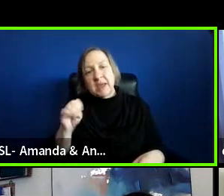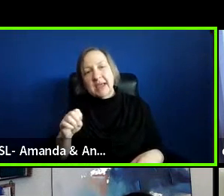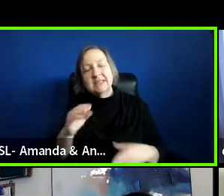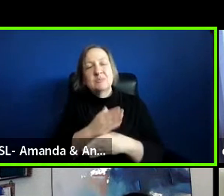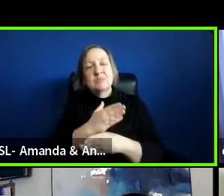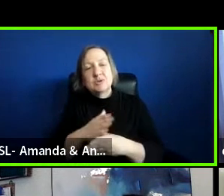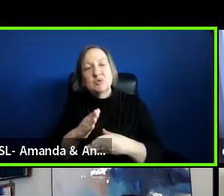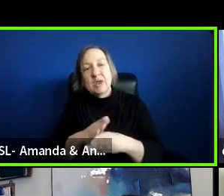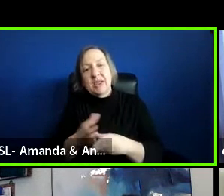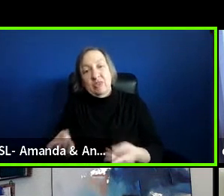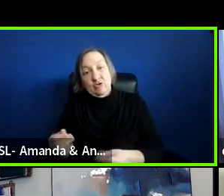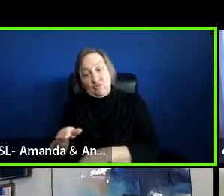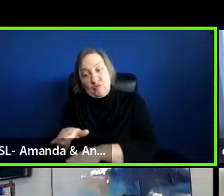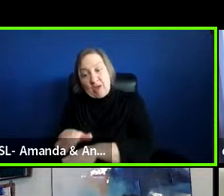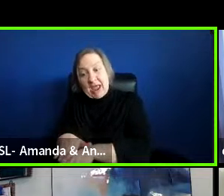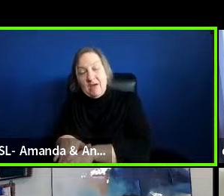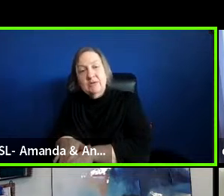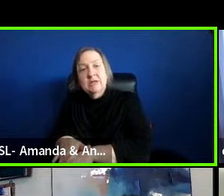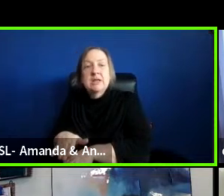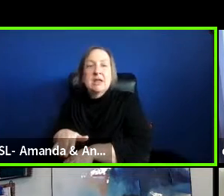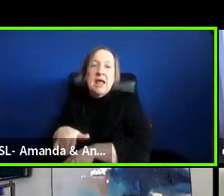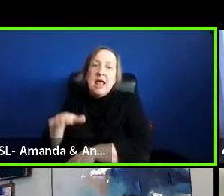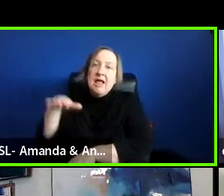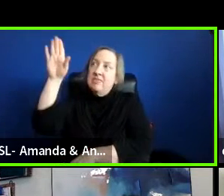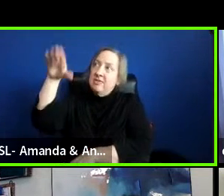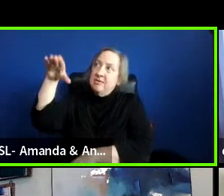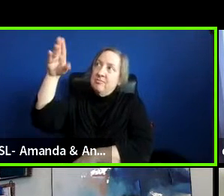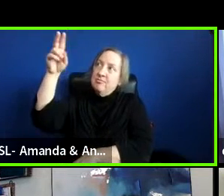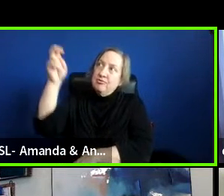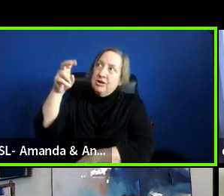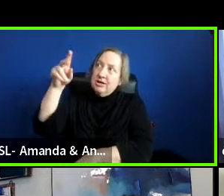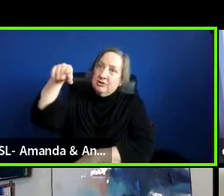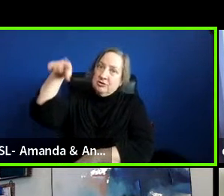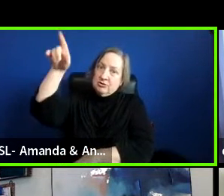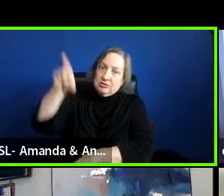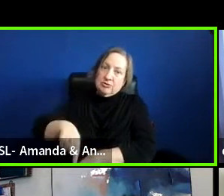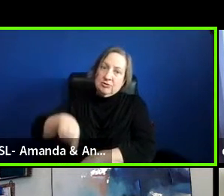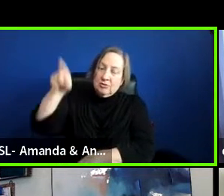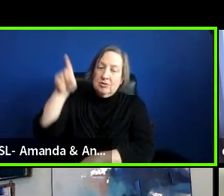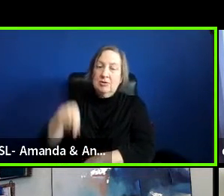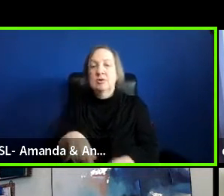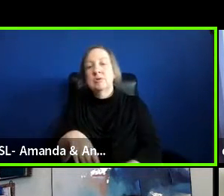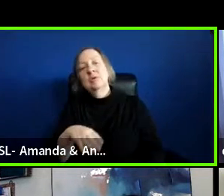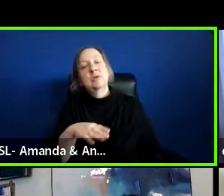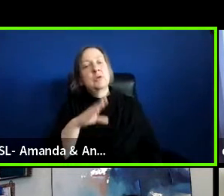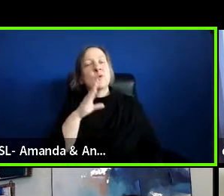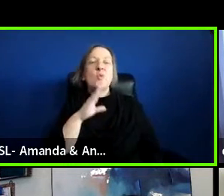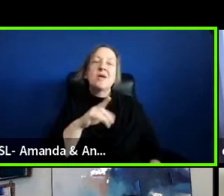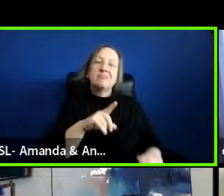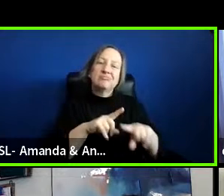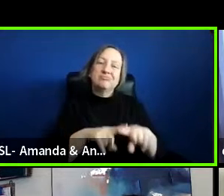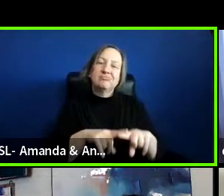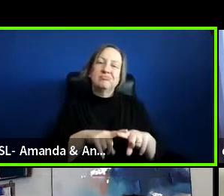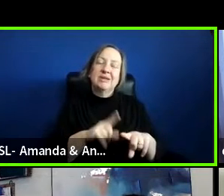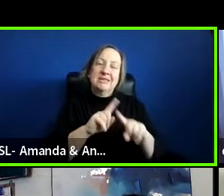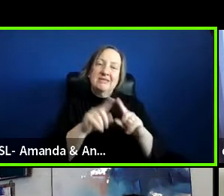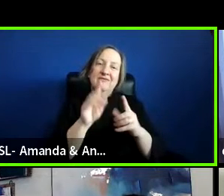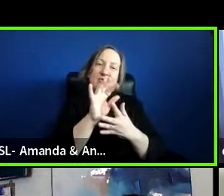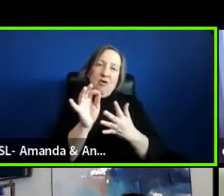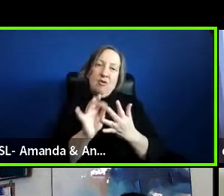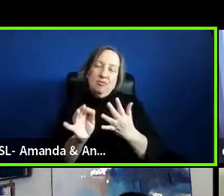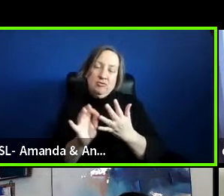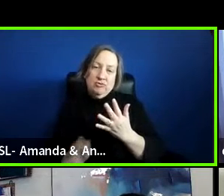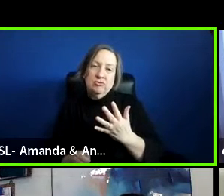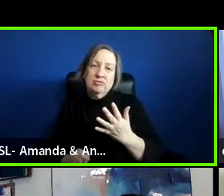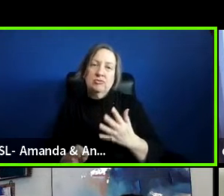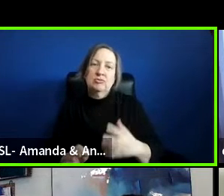between the ground and the bottom of the bridge? So it's going to vary between the different options